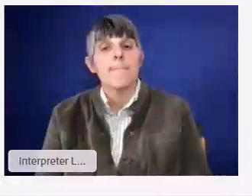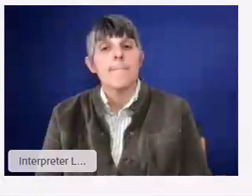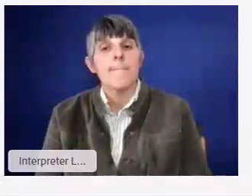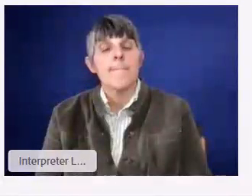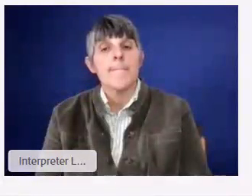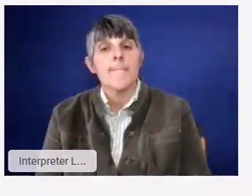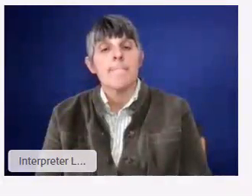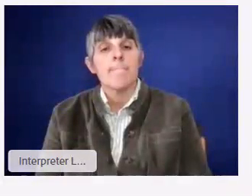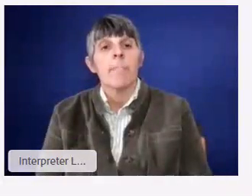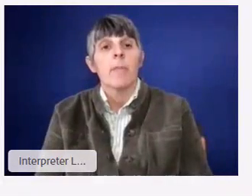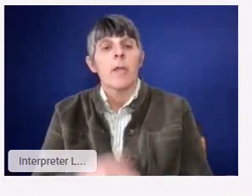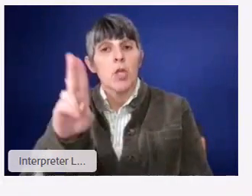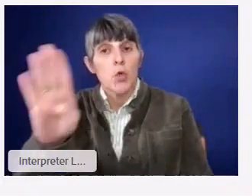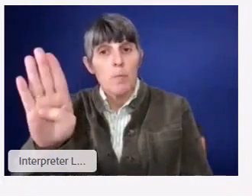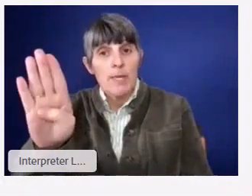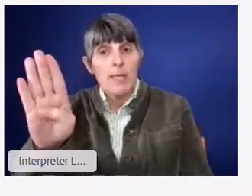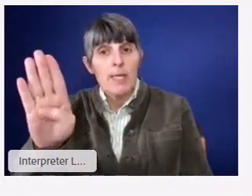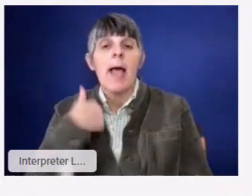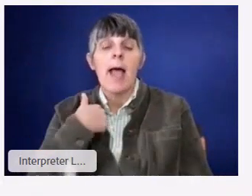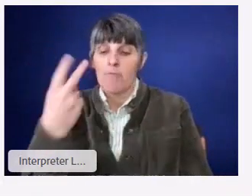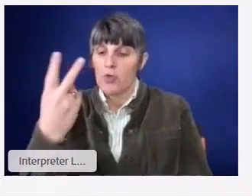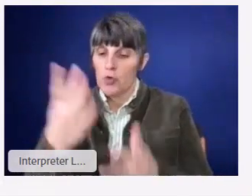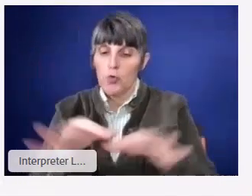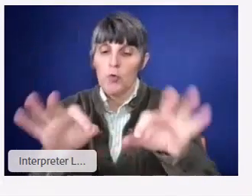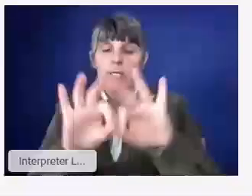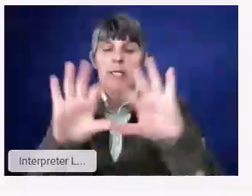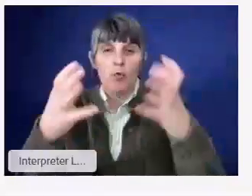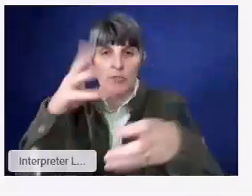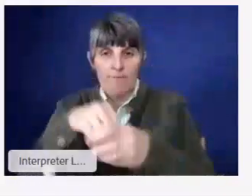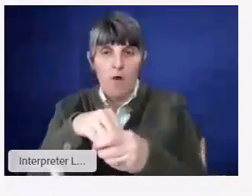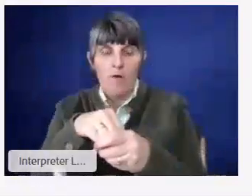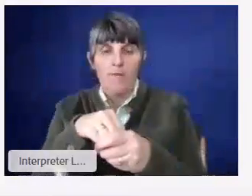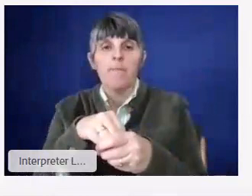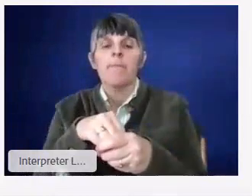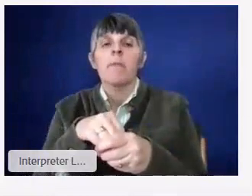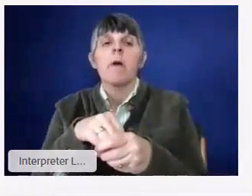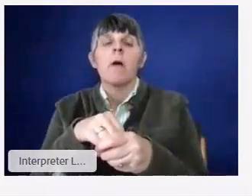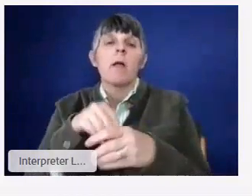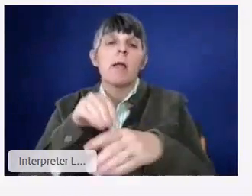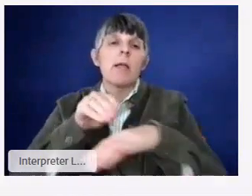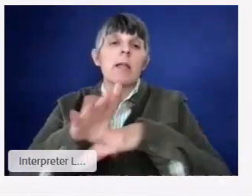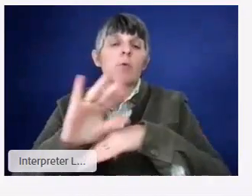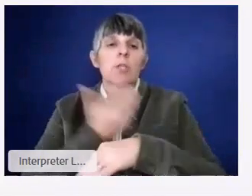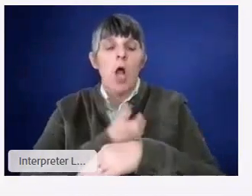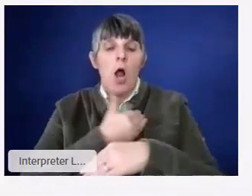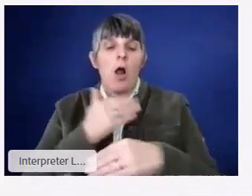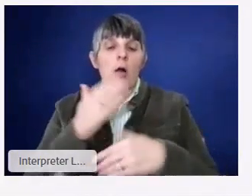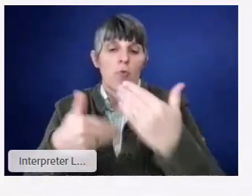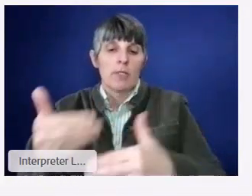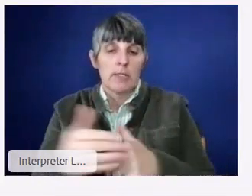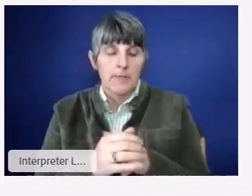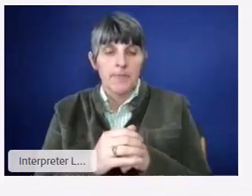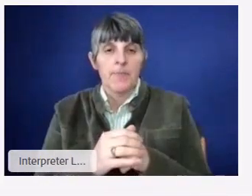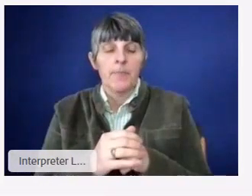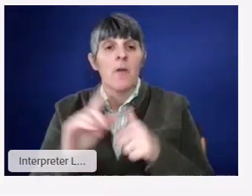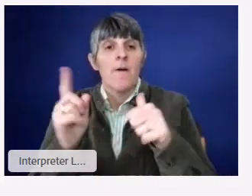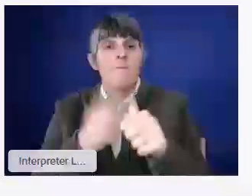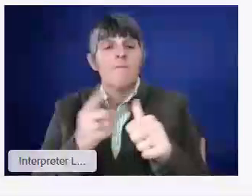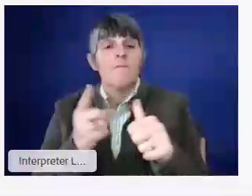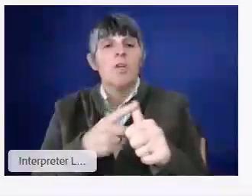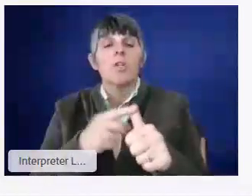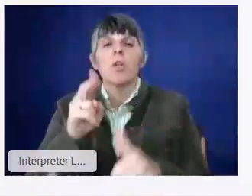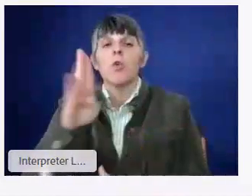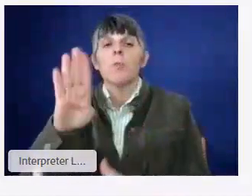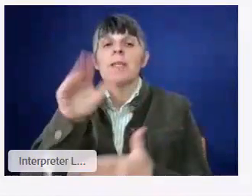At UB, there are two key groups who are involved in this project and that help shape our community engagement process. The first group is the UB Center